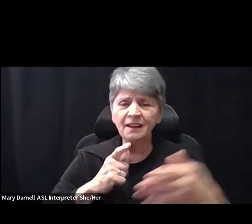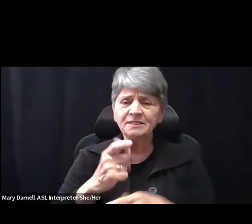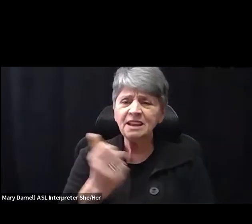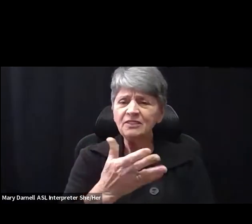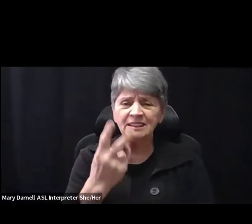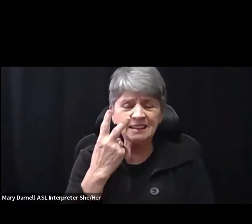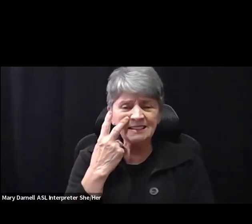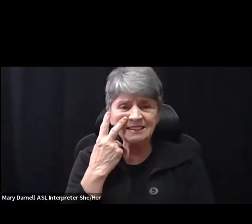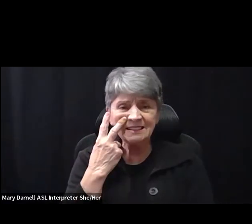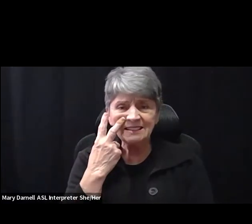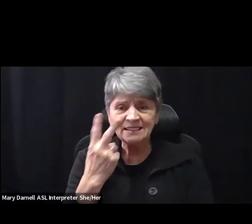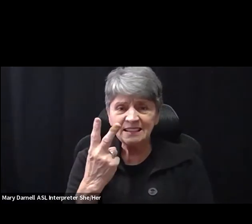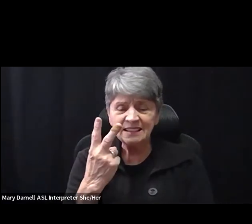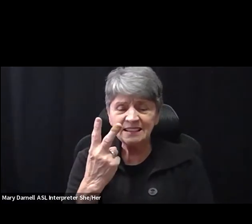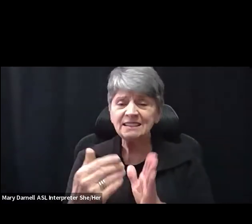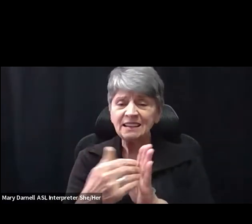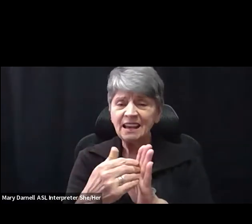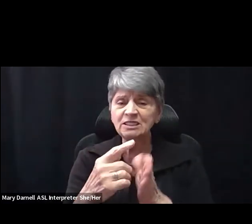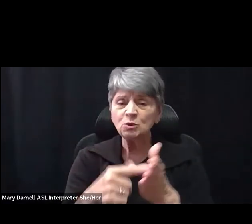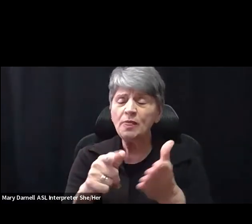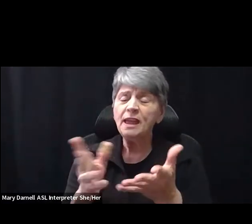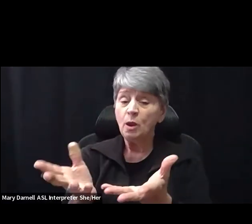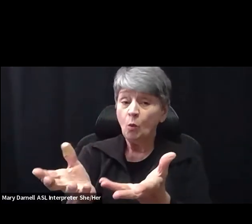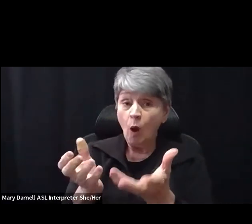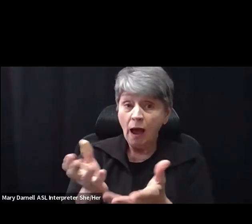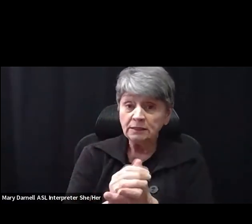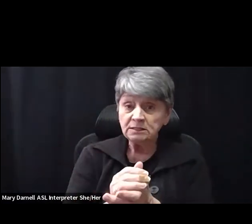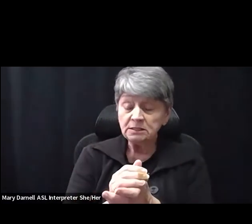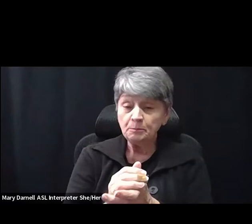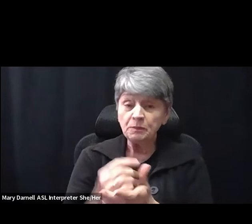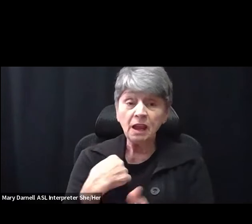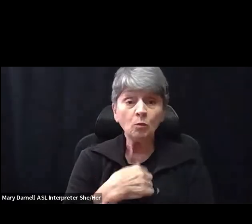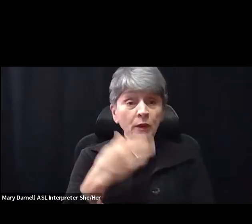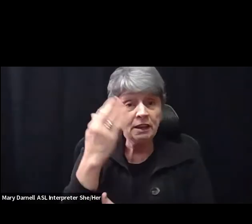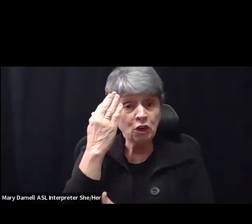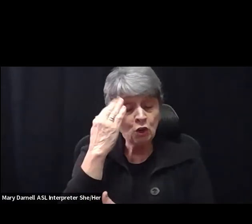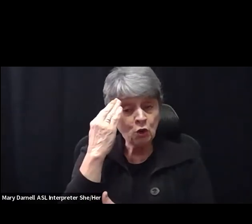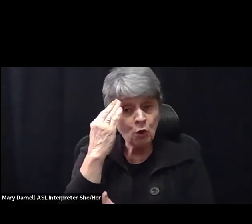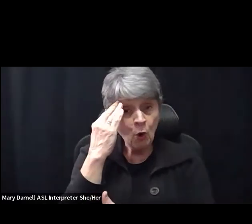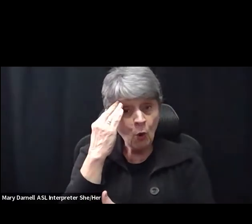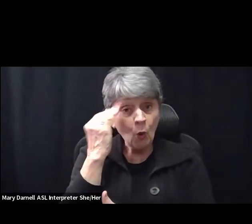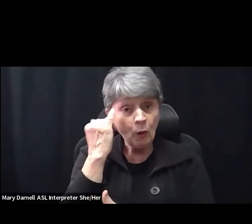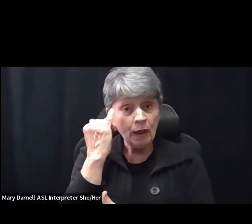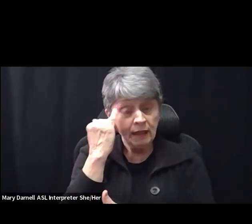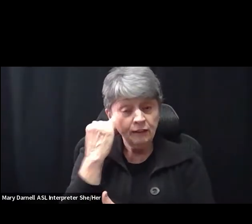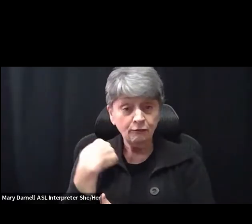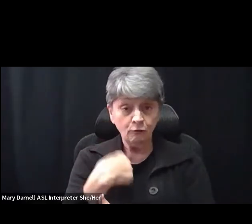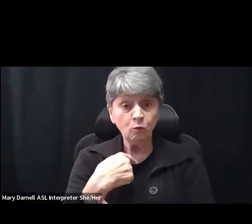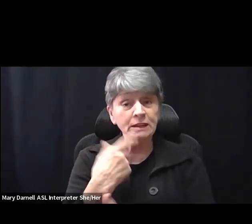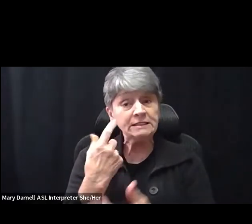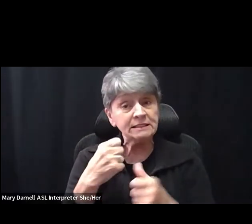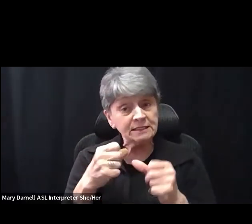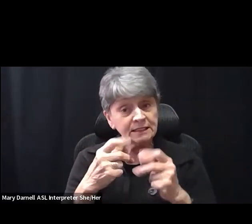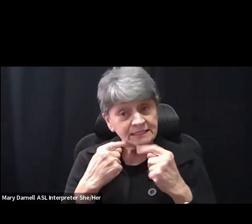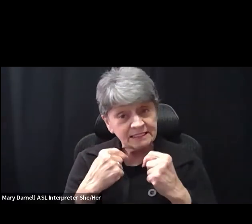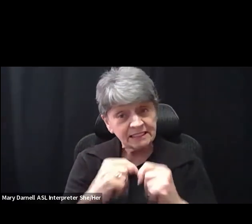against, they are grasping for air. And we know that if we play the long game, that we will win. We are certainly going to